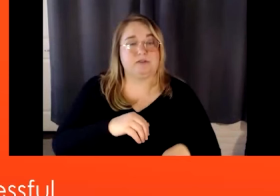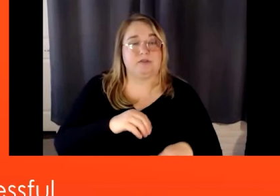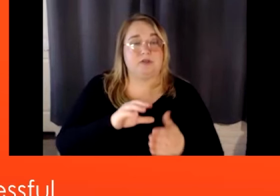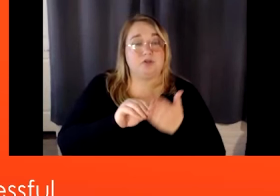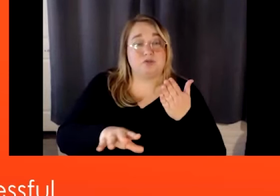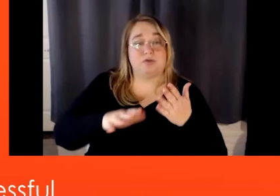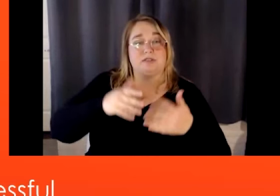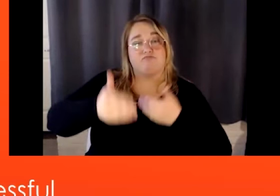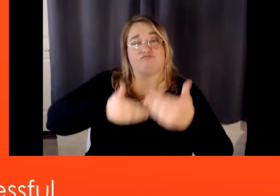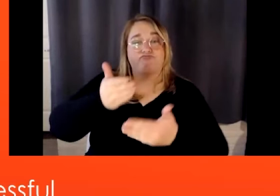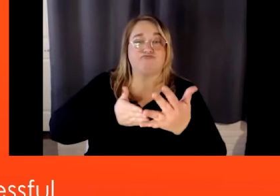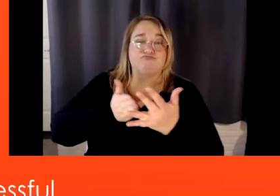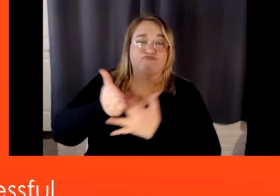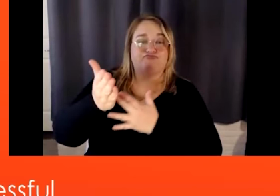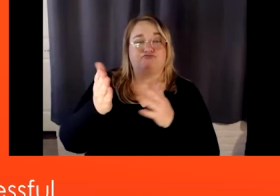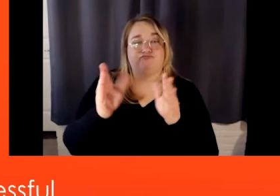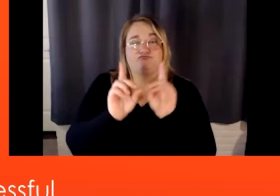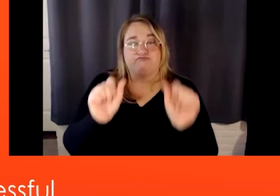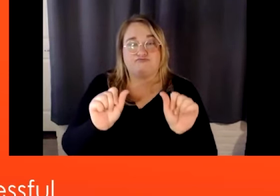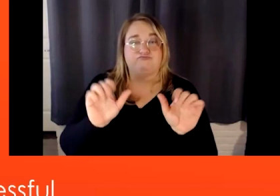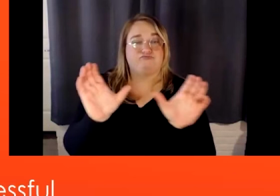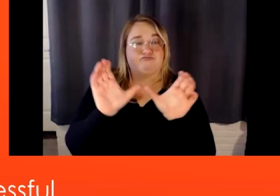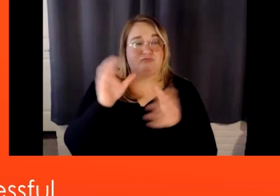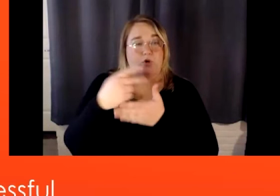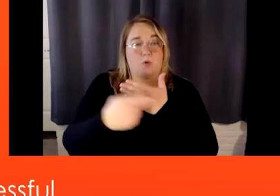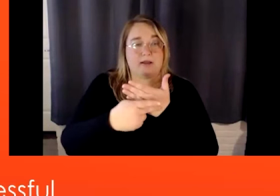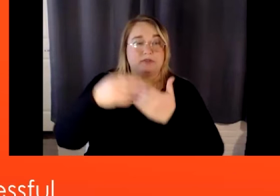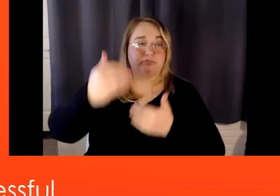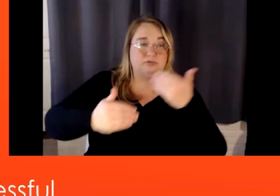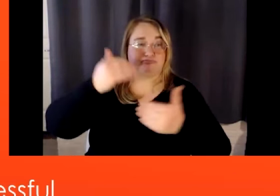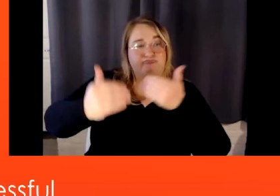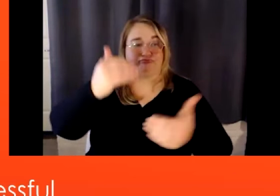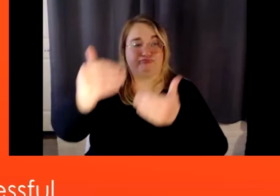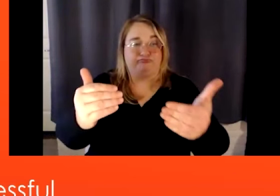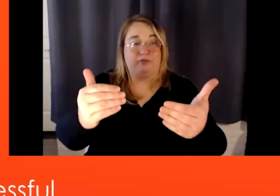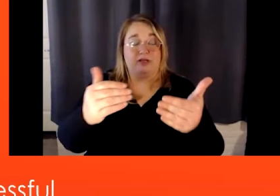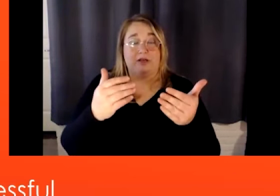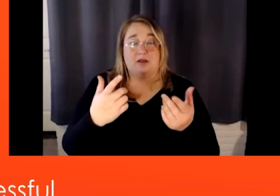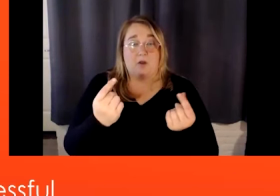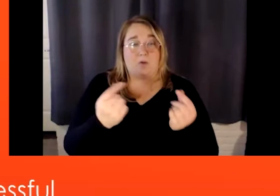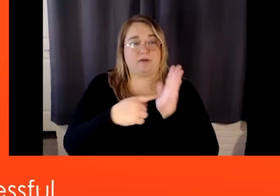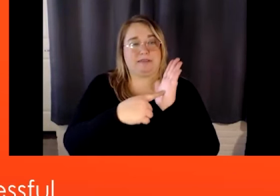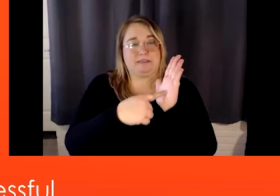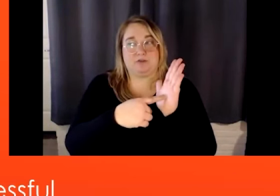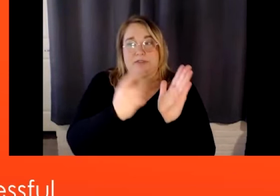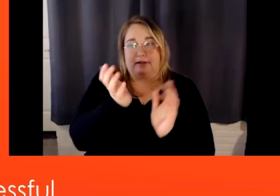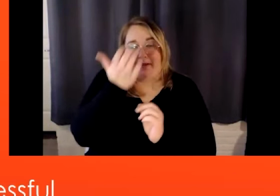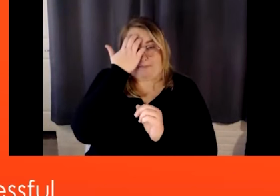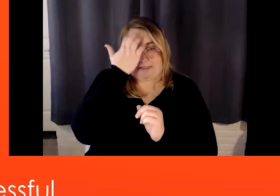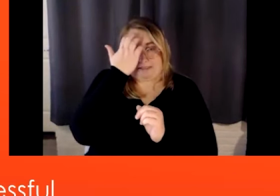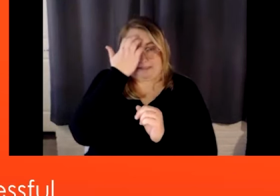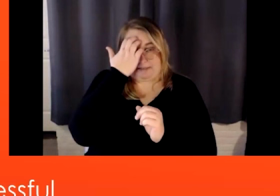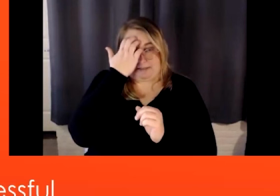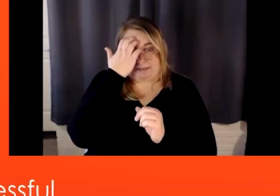level. The curriculum is structured around these specified competencies and